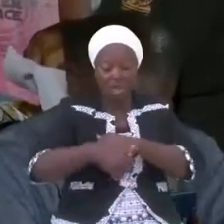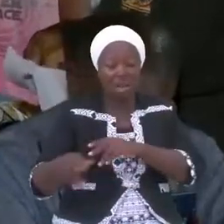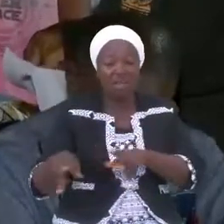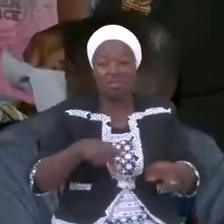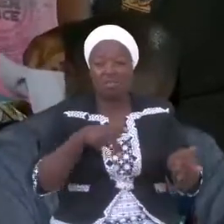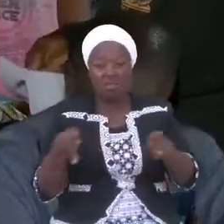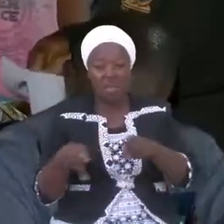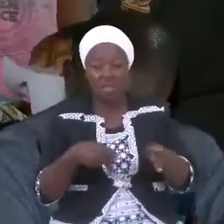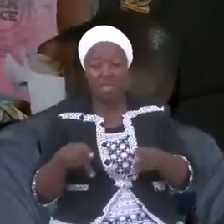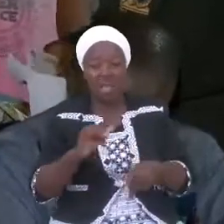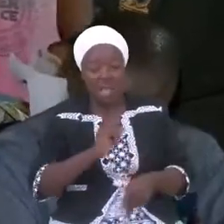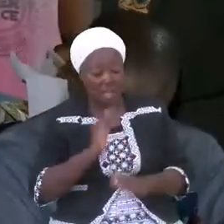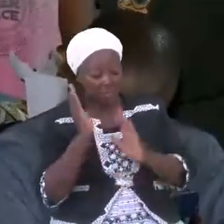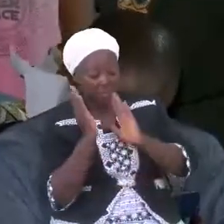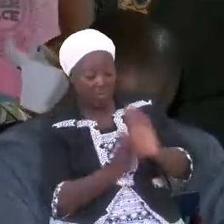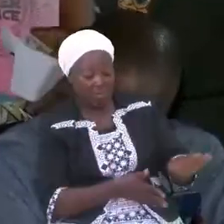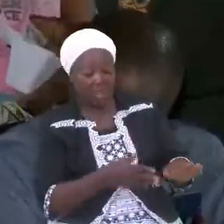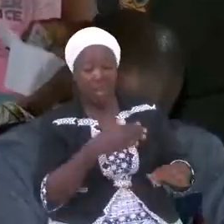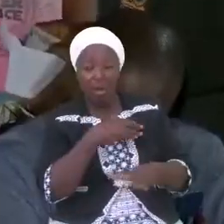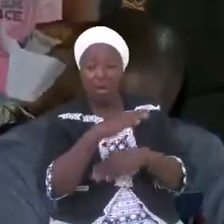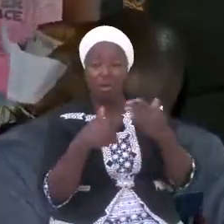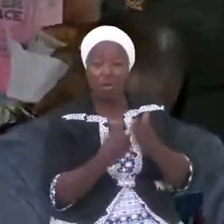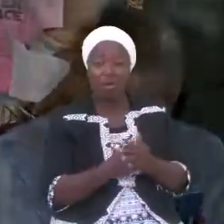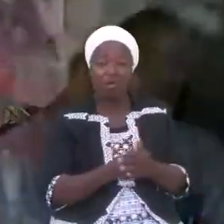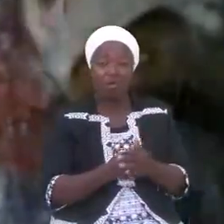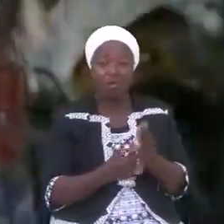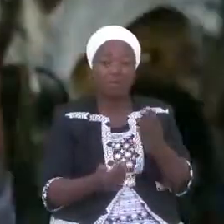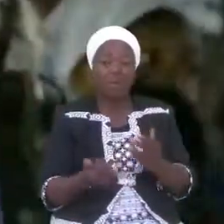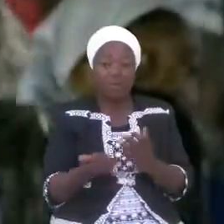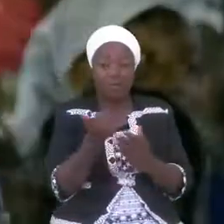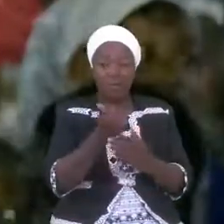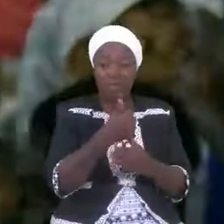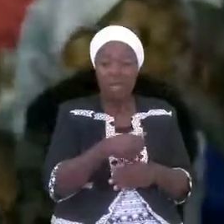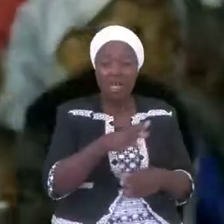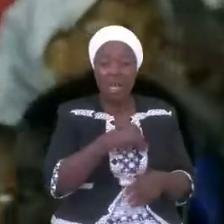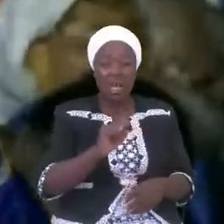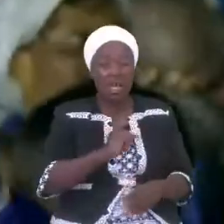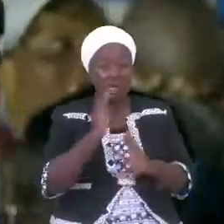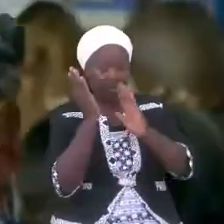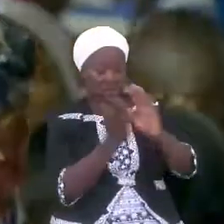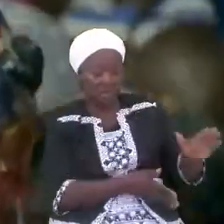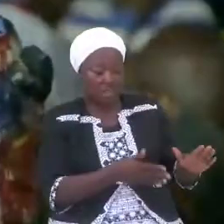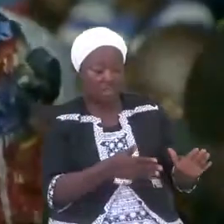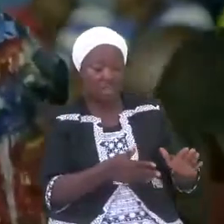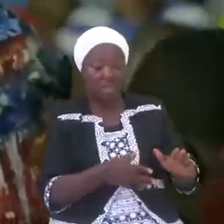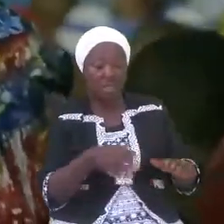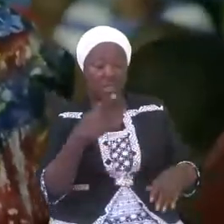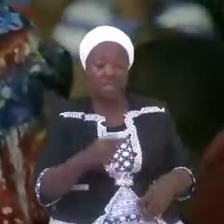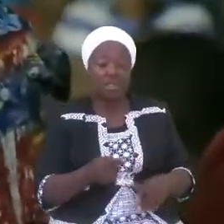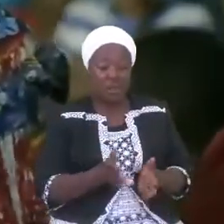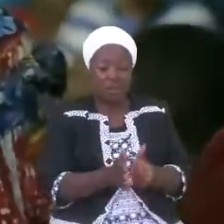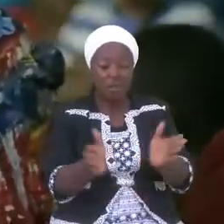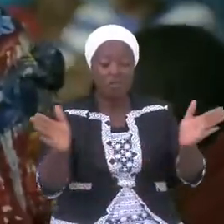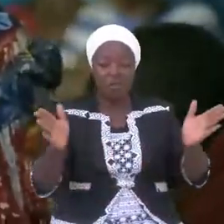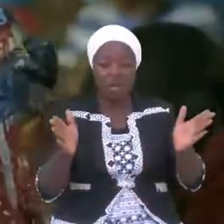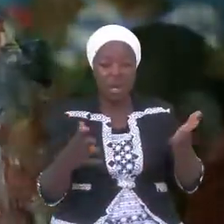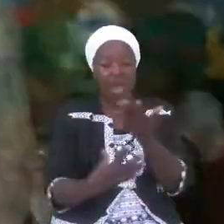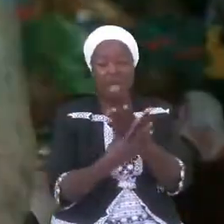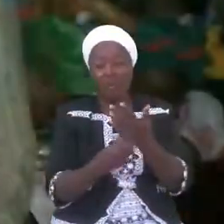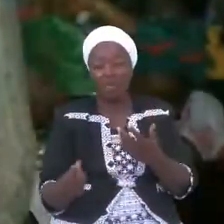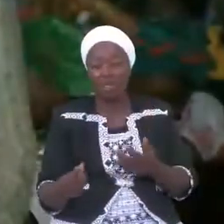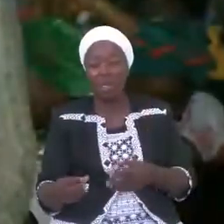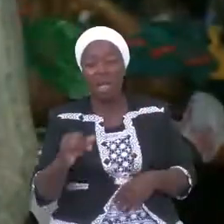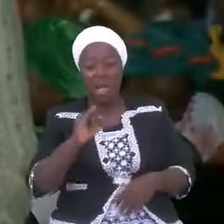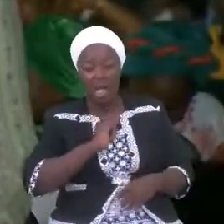nightclubs. I abandon the fornication. I abandon the popular emulations.